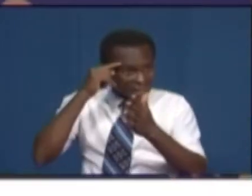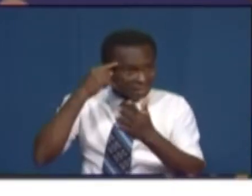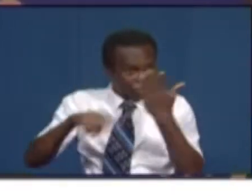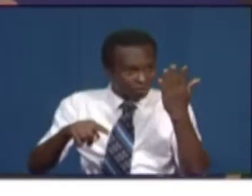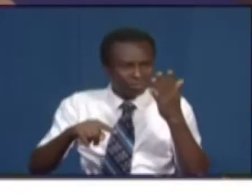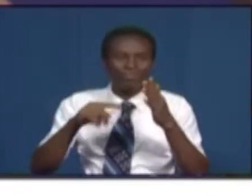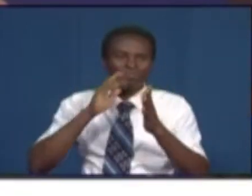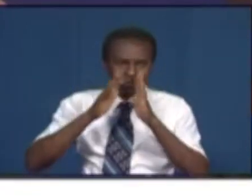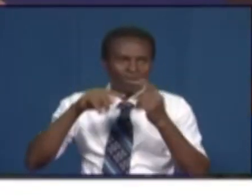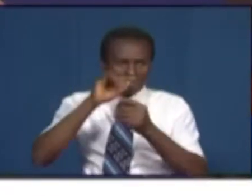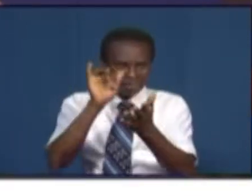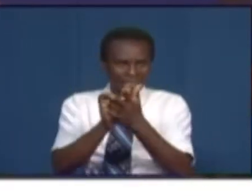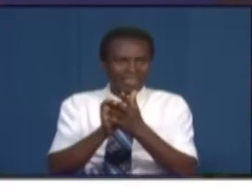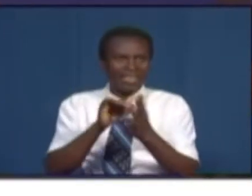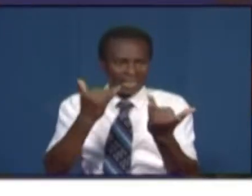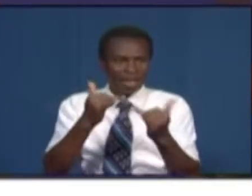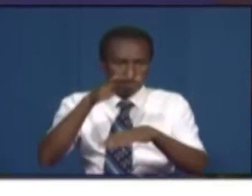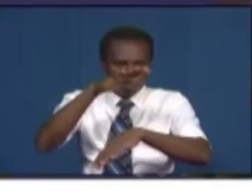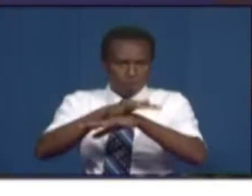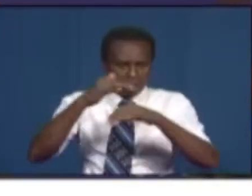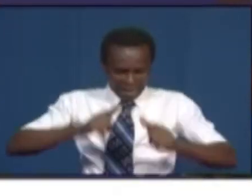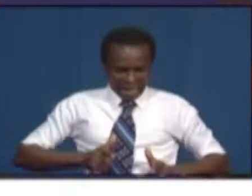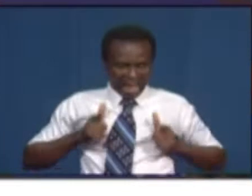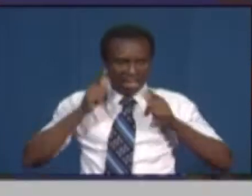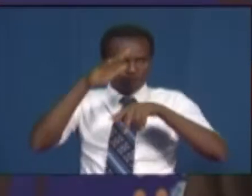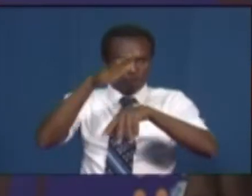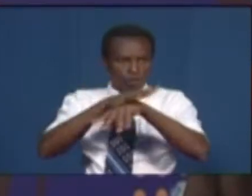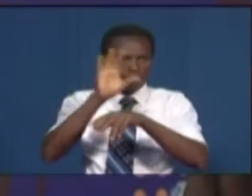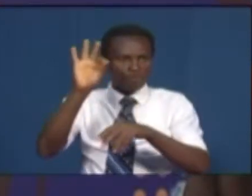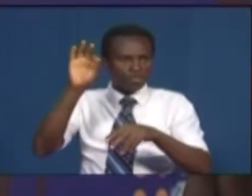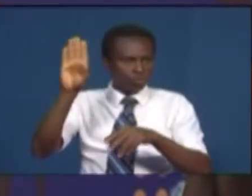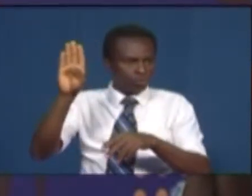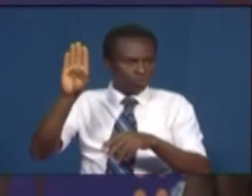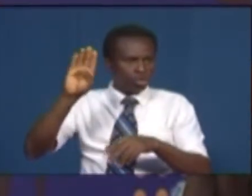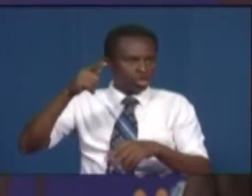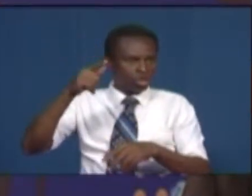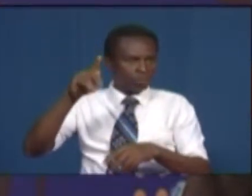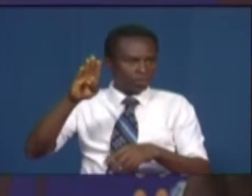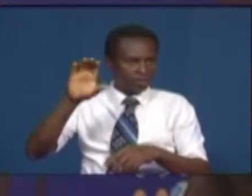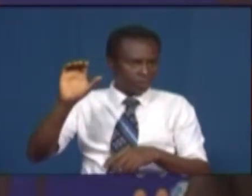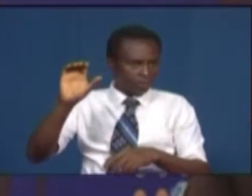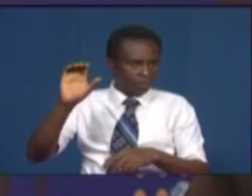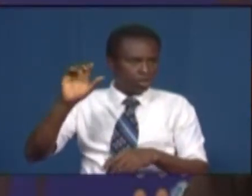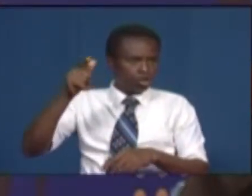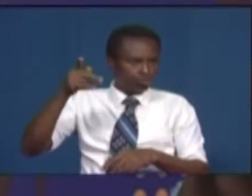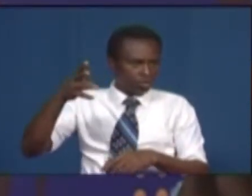We are streaming live on Facebook on Ghana Broadcasting Corporation, or you could still, you know, catch us live